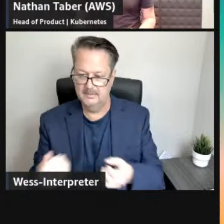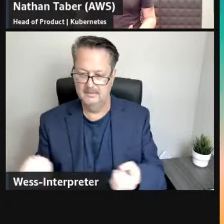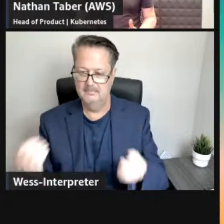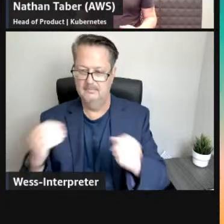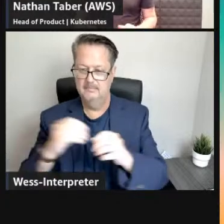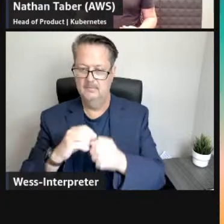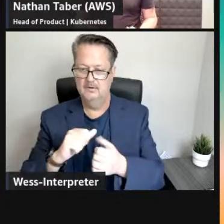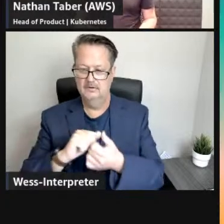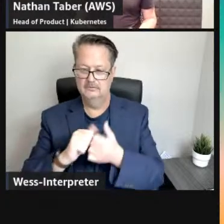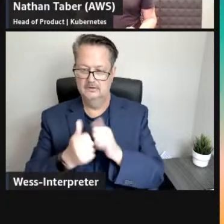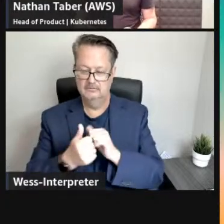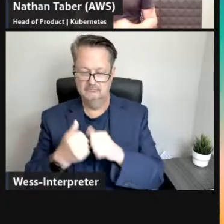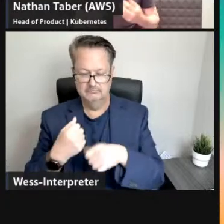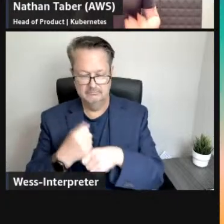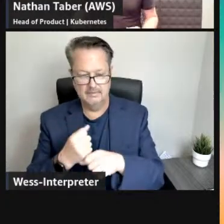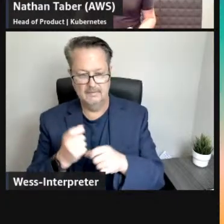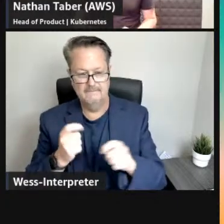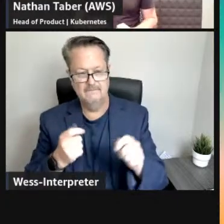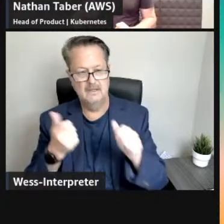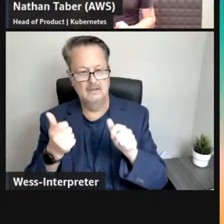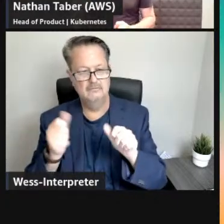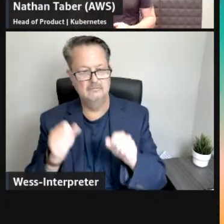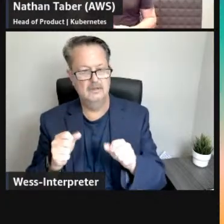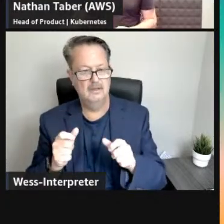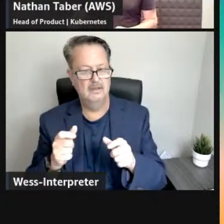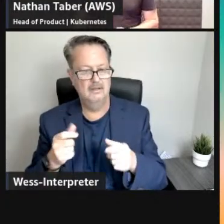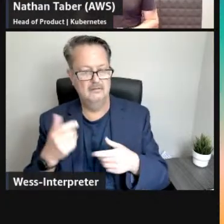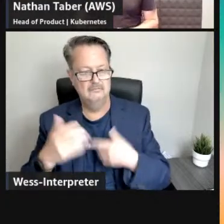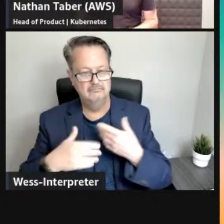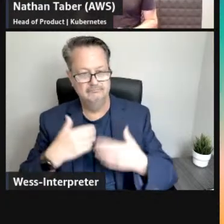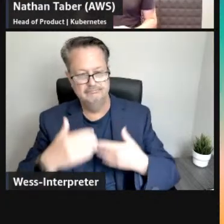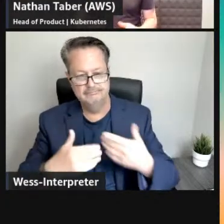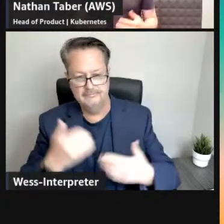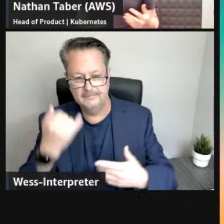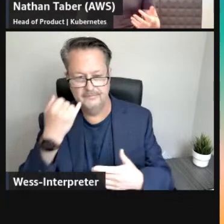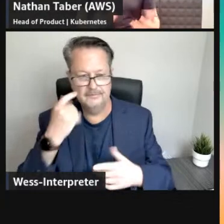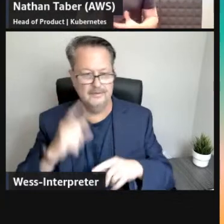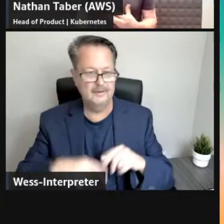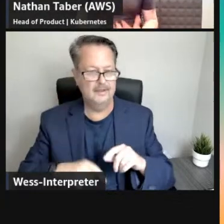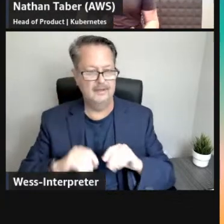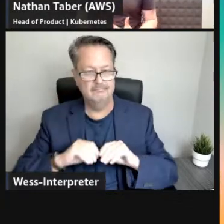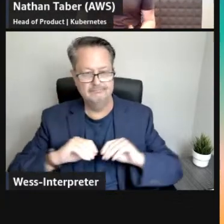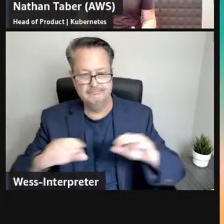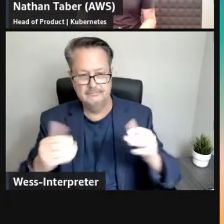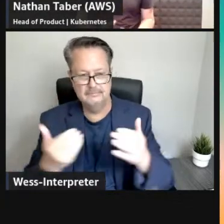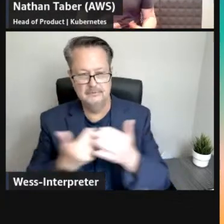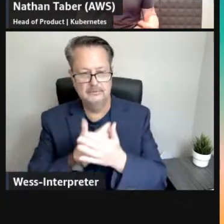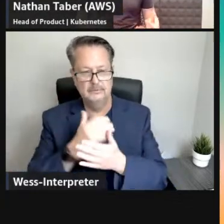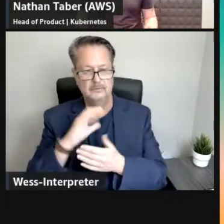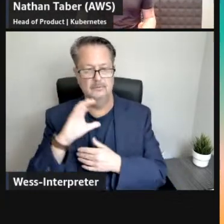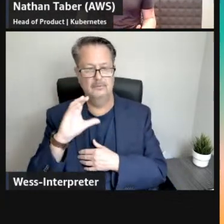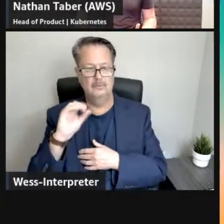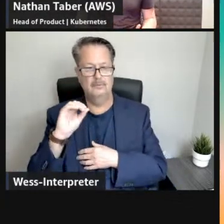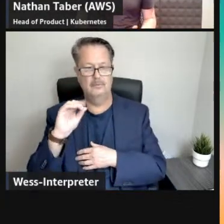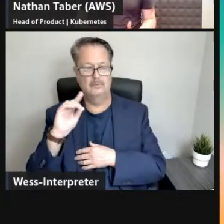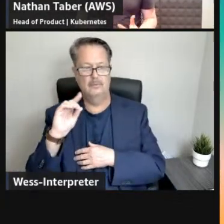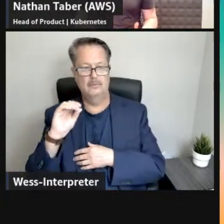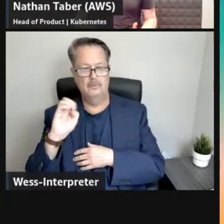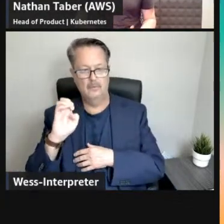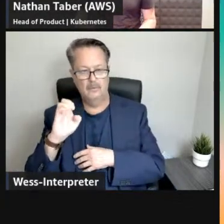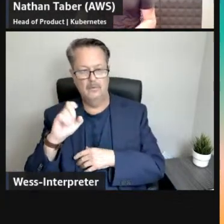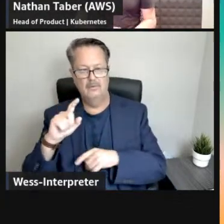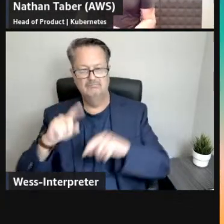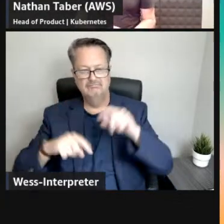right? If you can't make a change, if you can't deploy new code quickly, if you can't have multiple development teams working on a set